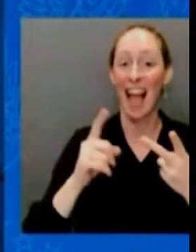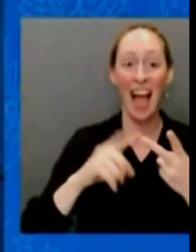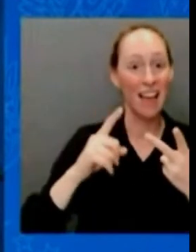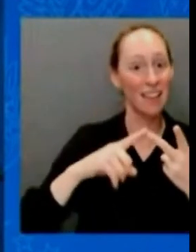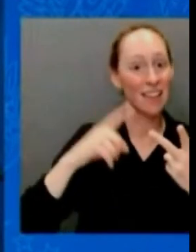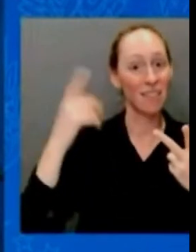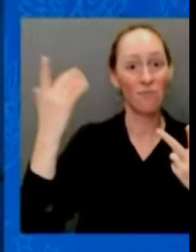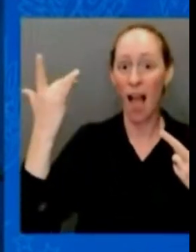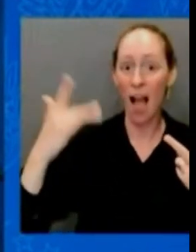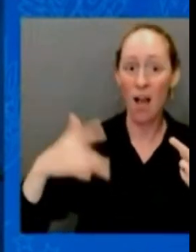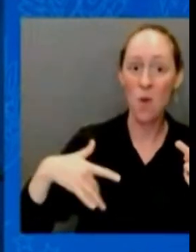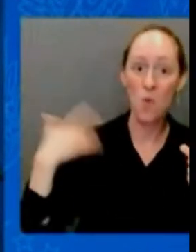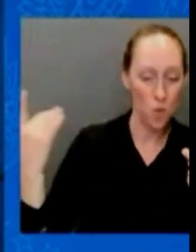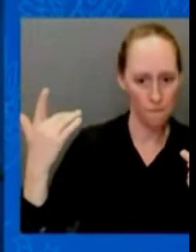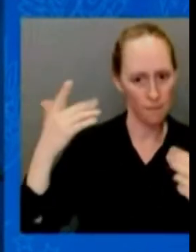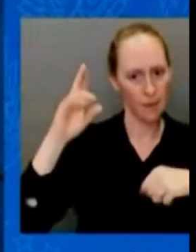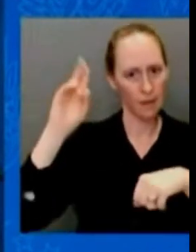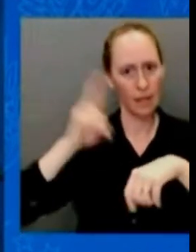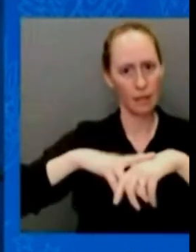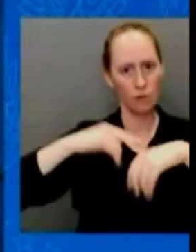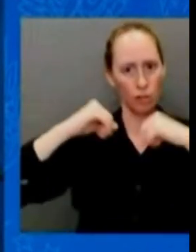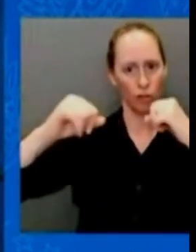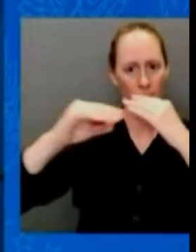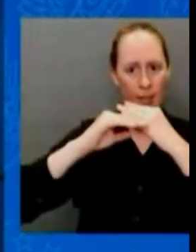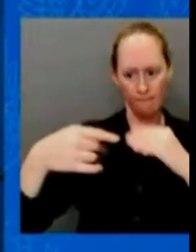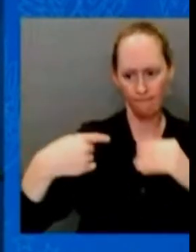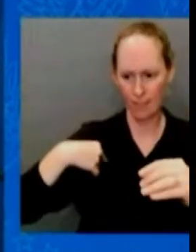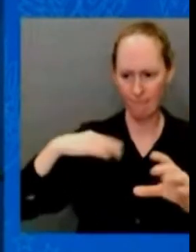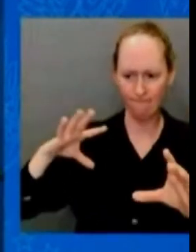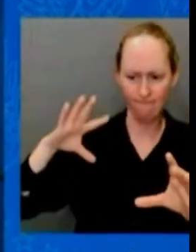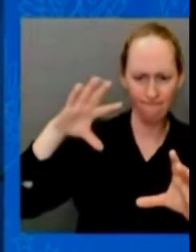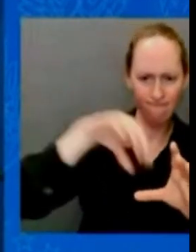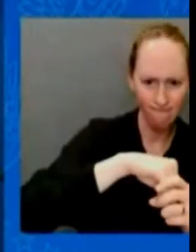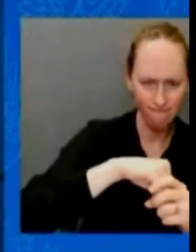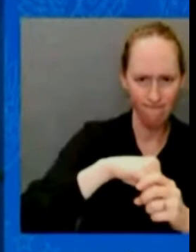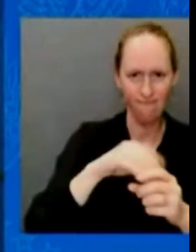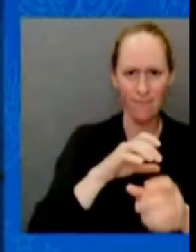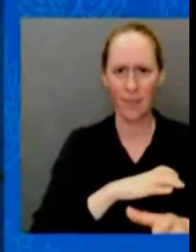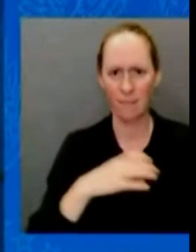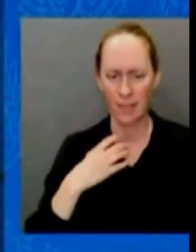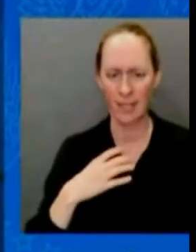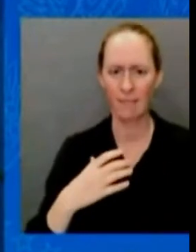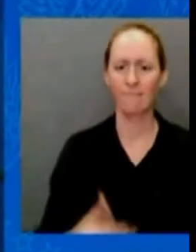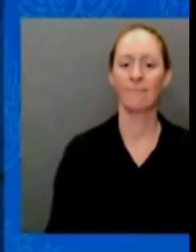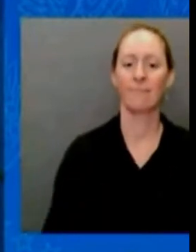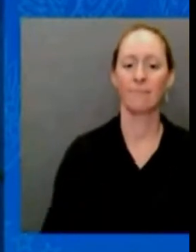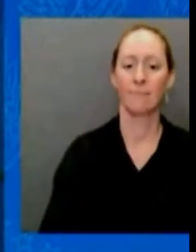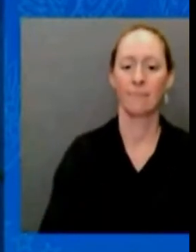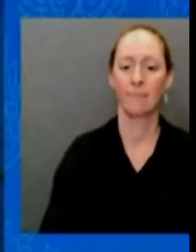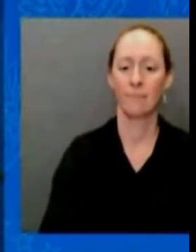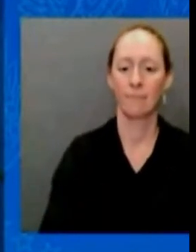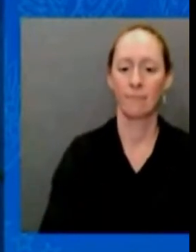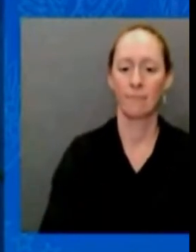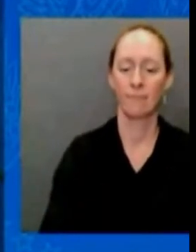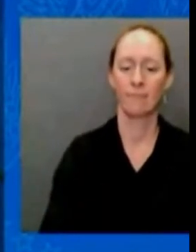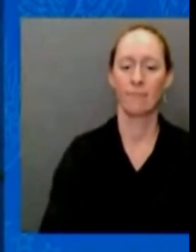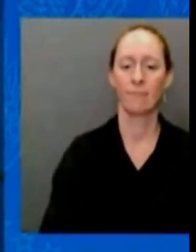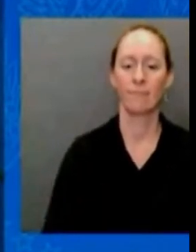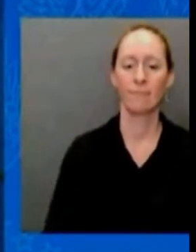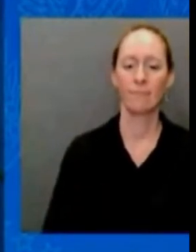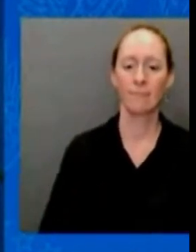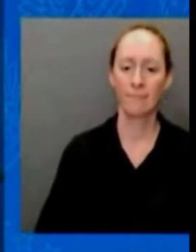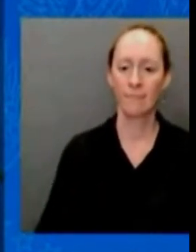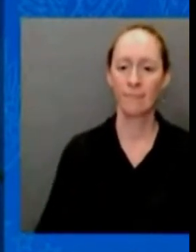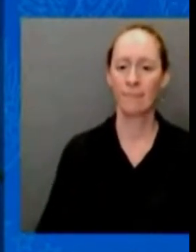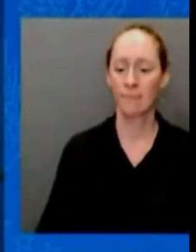Armed Services Committee. And when the Republicans did not want to fund this entire bill, several of us went to the SCIF to tell them, if